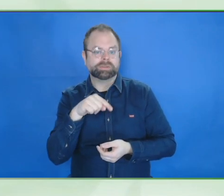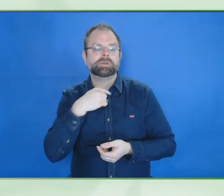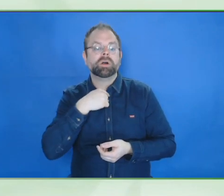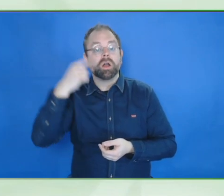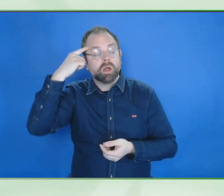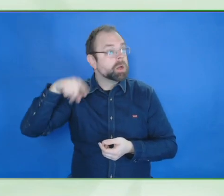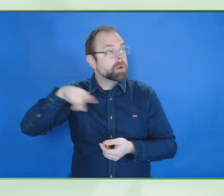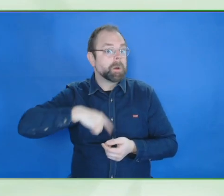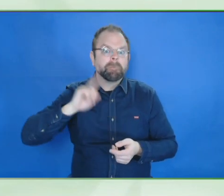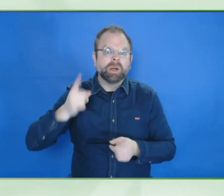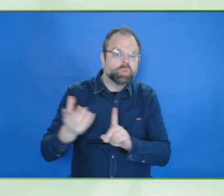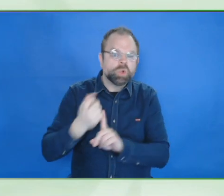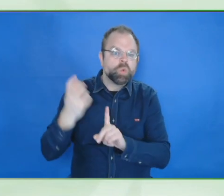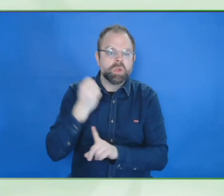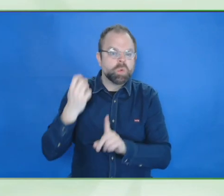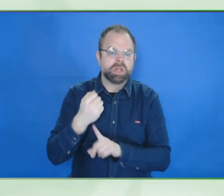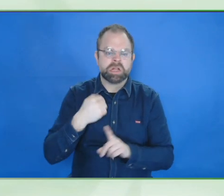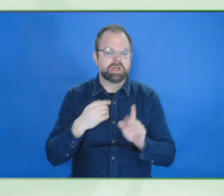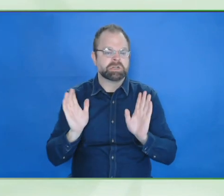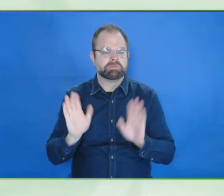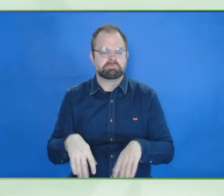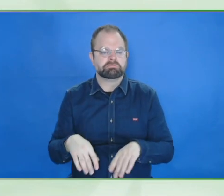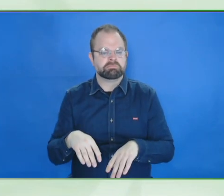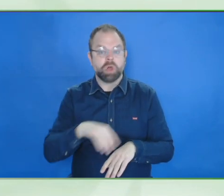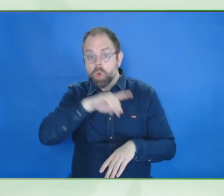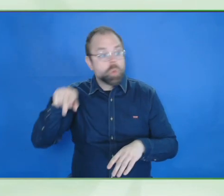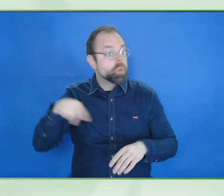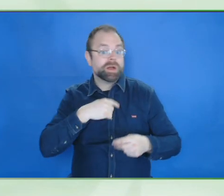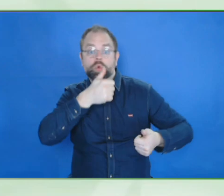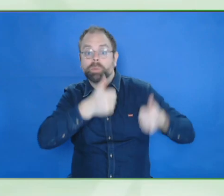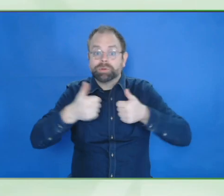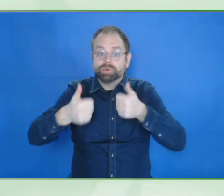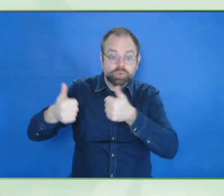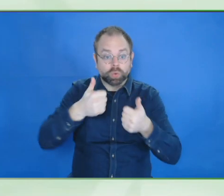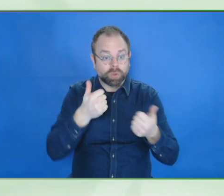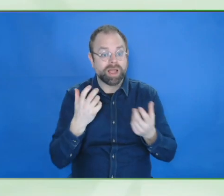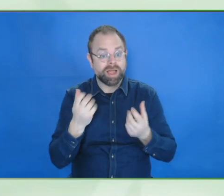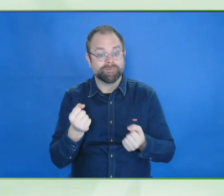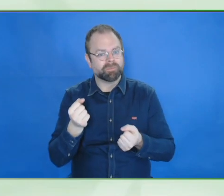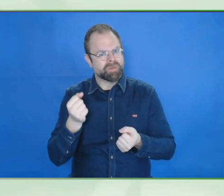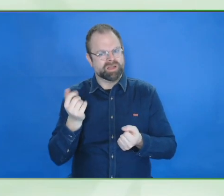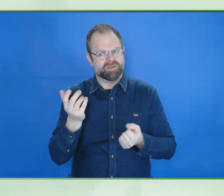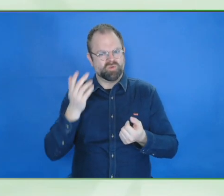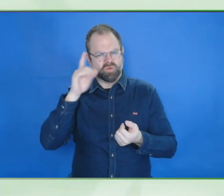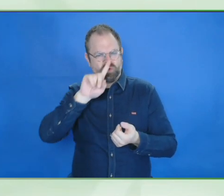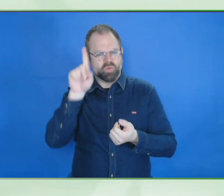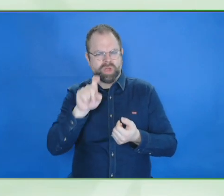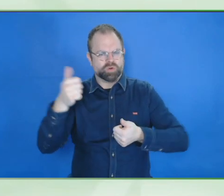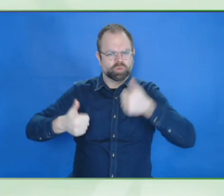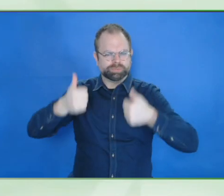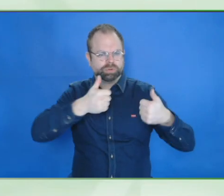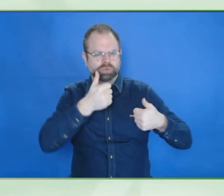have all the solutions and the people can choose what they want to have, for